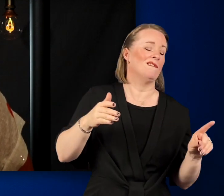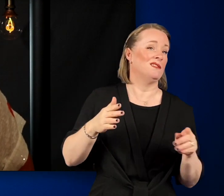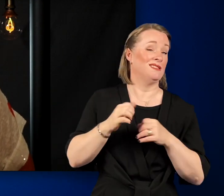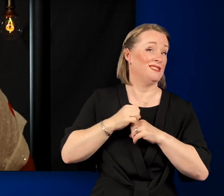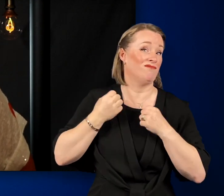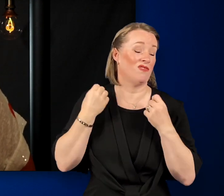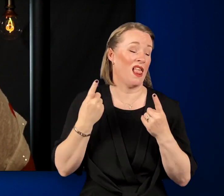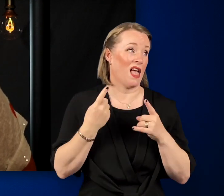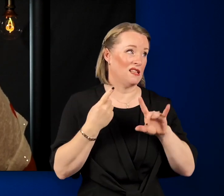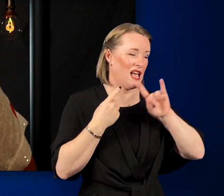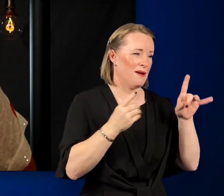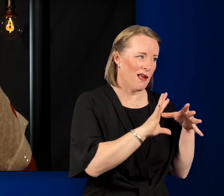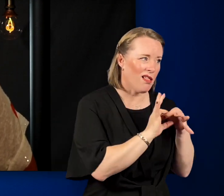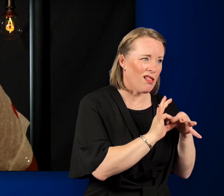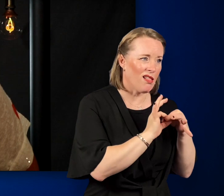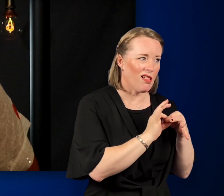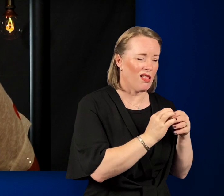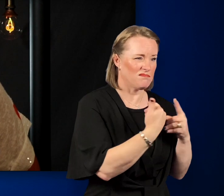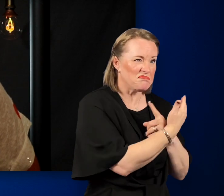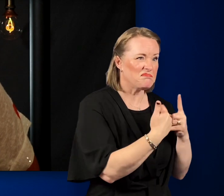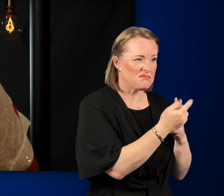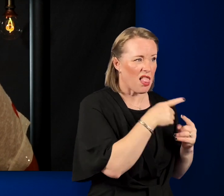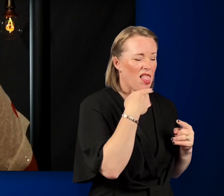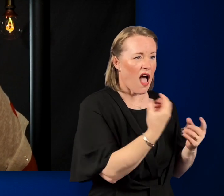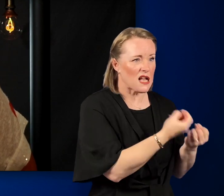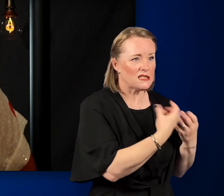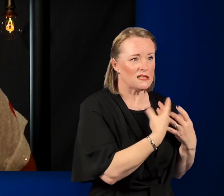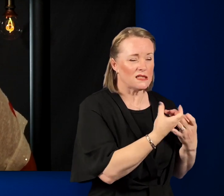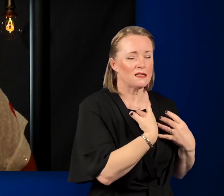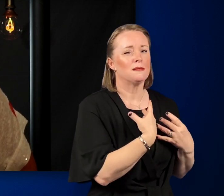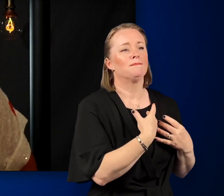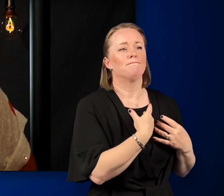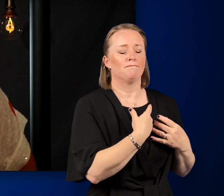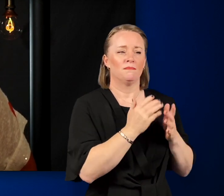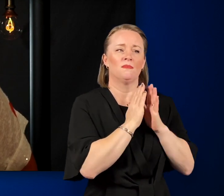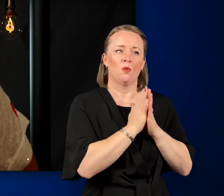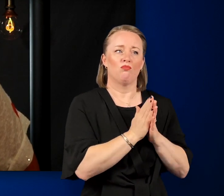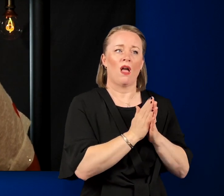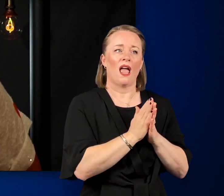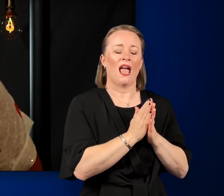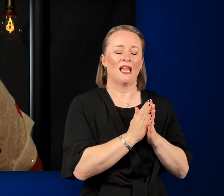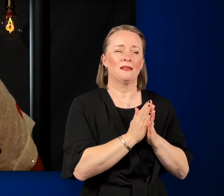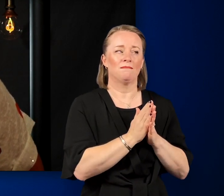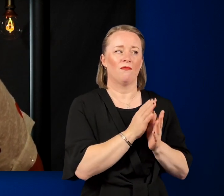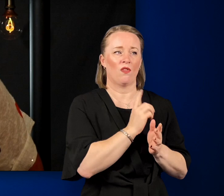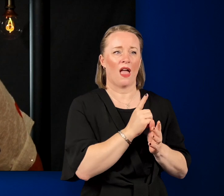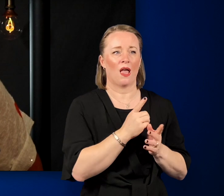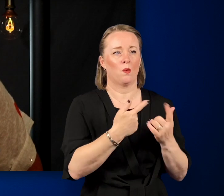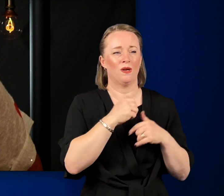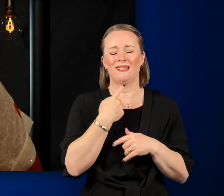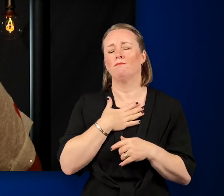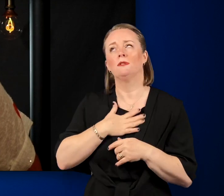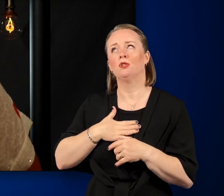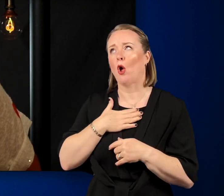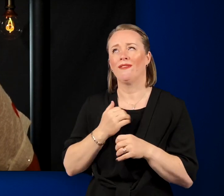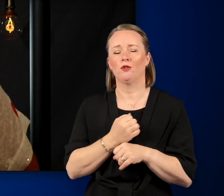we've invited the enemy to sit with us at God's table, we just want to say to you, Lord, we're sorry for that.